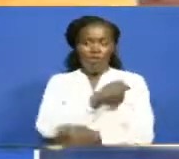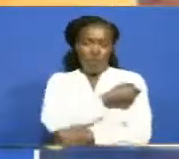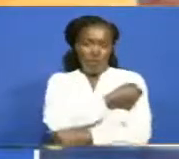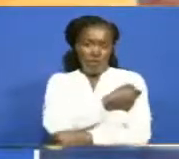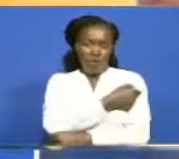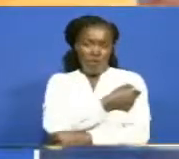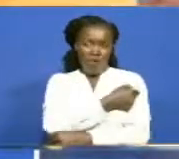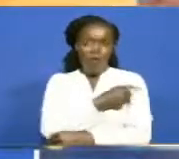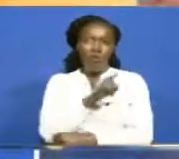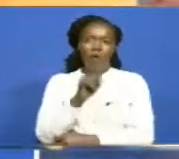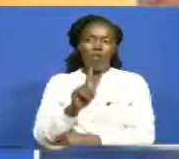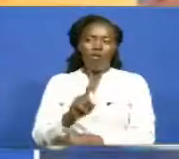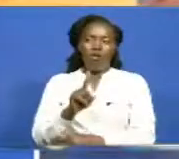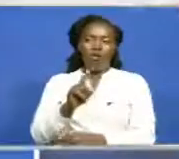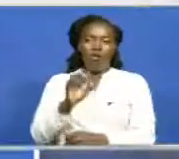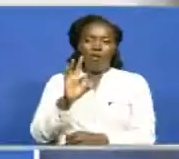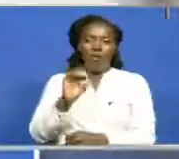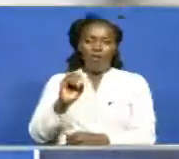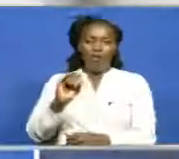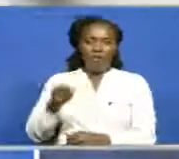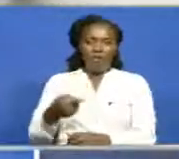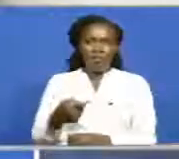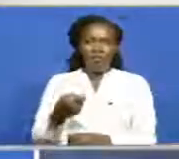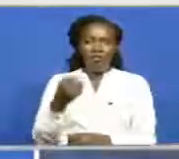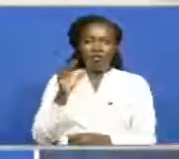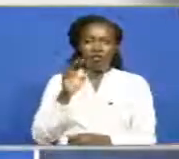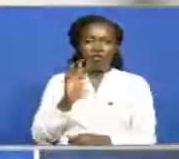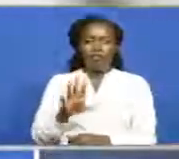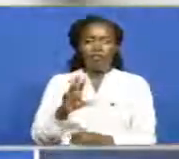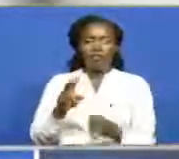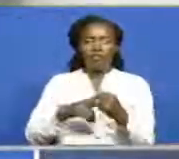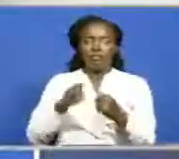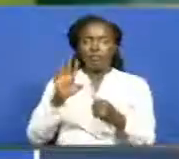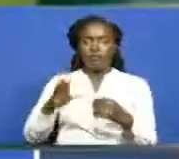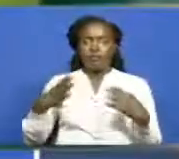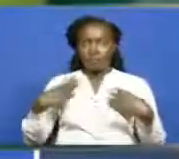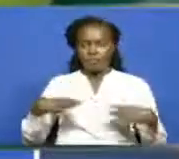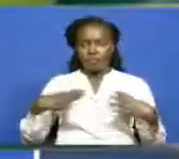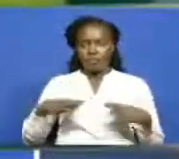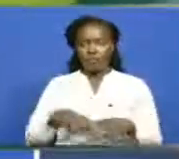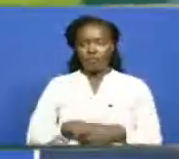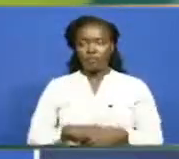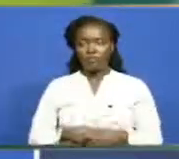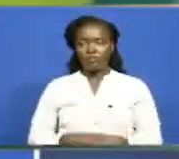a total number of 130,575 people.